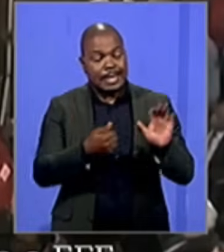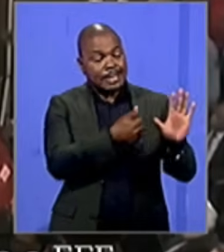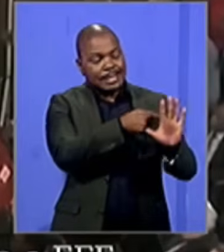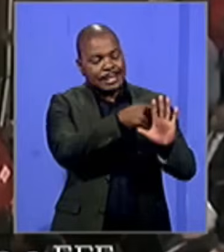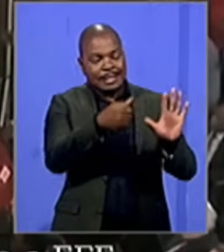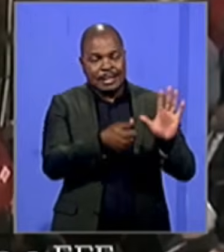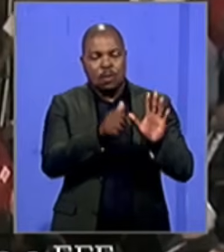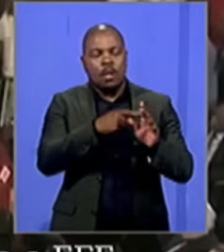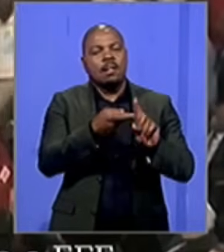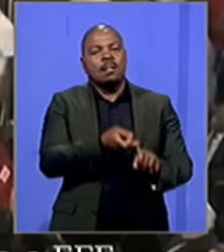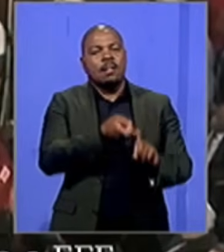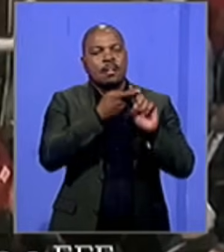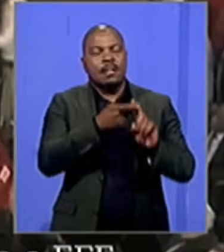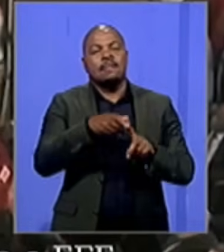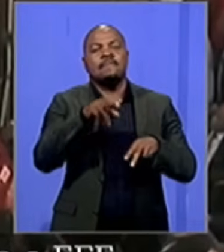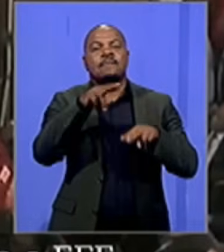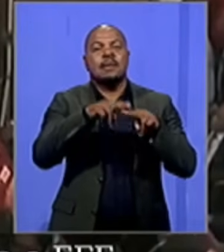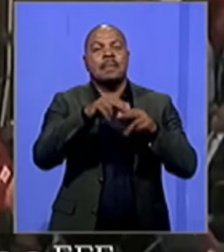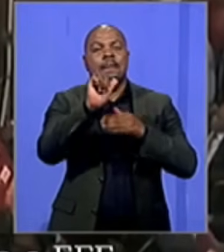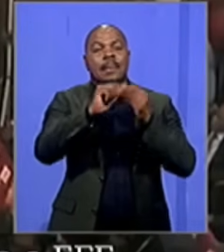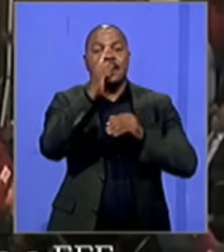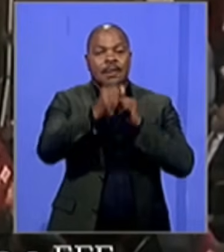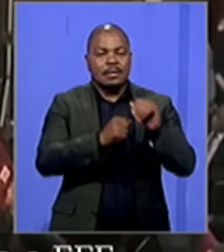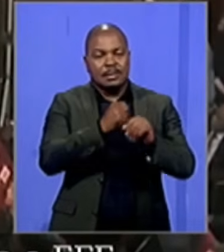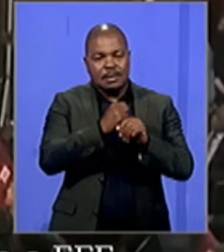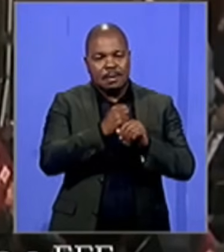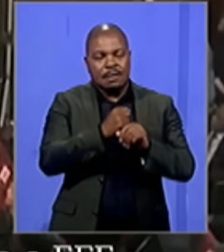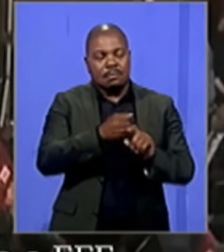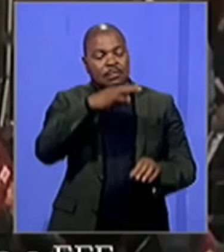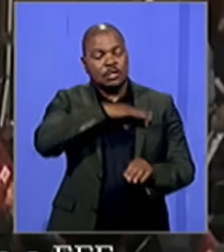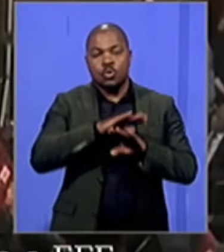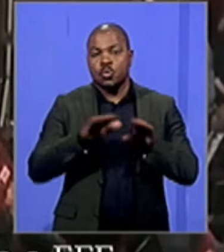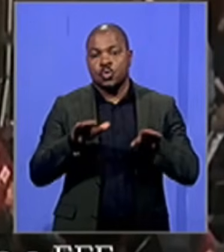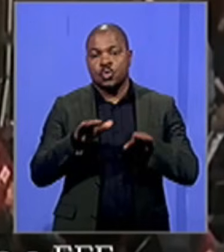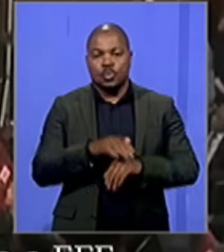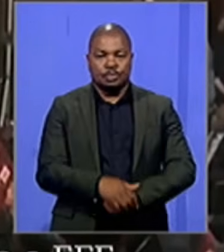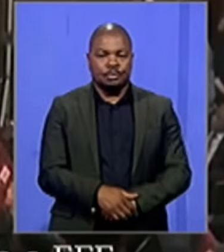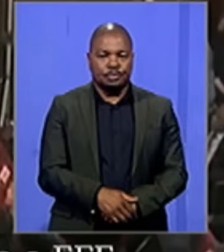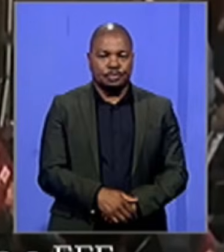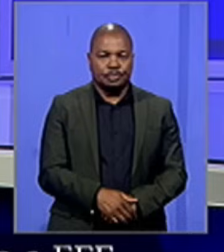ka kgwedi ya February ntle le mogolo wa bona wa kgwedi.